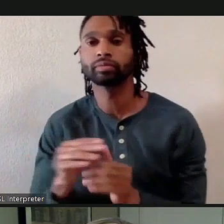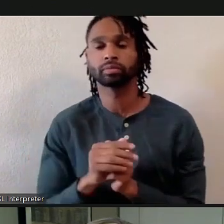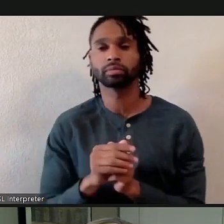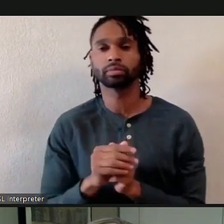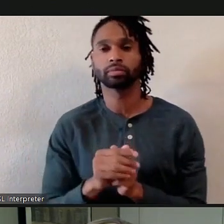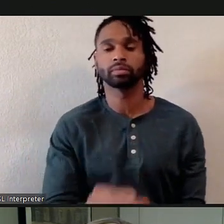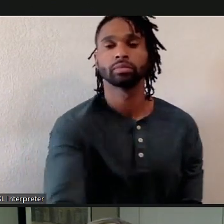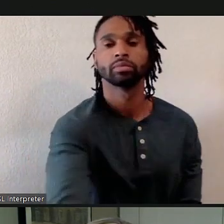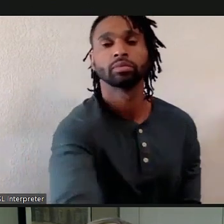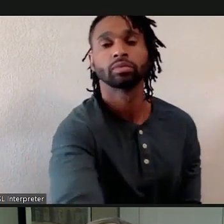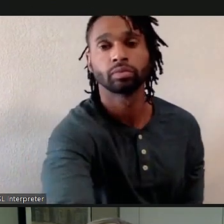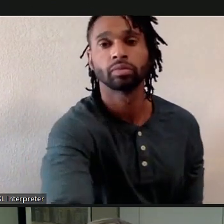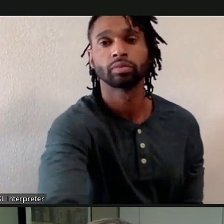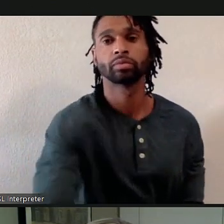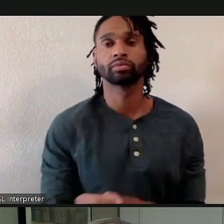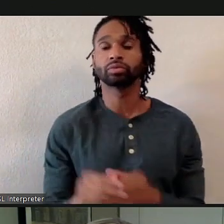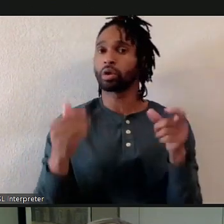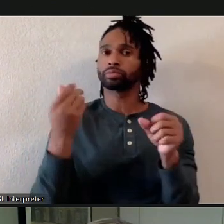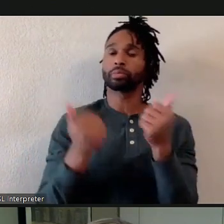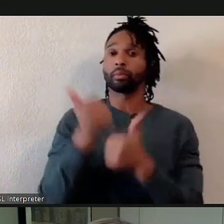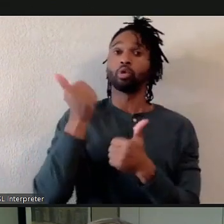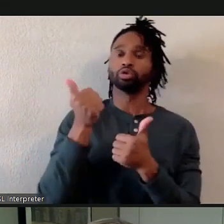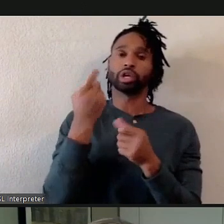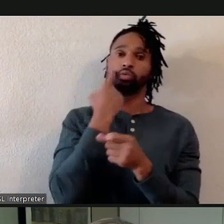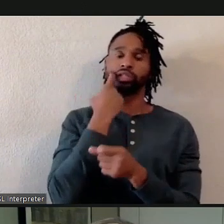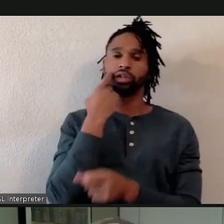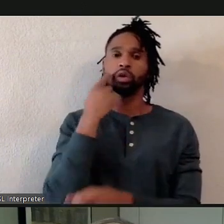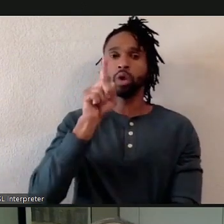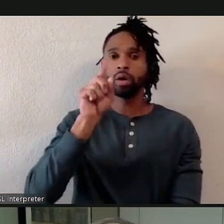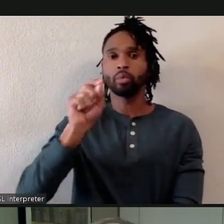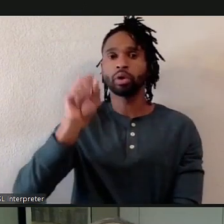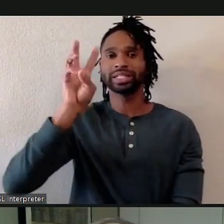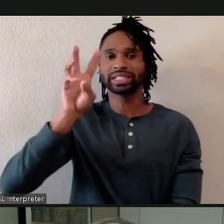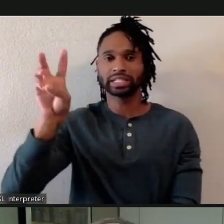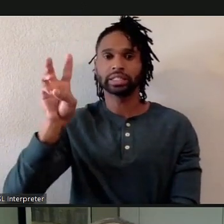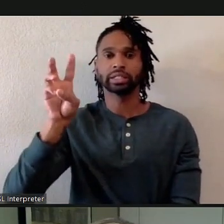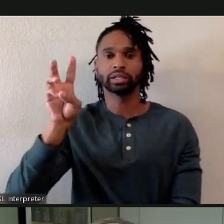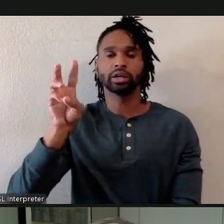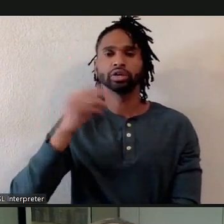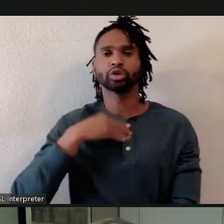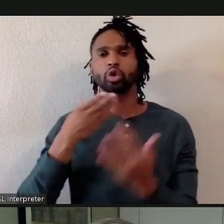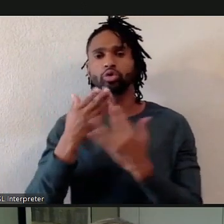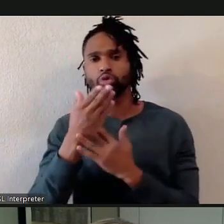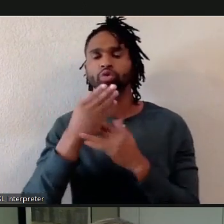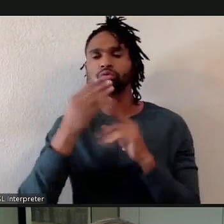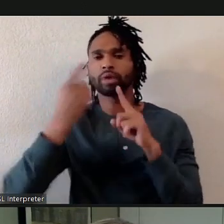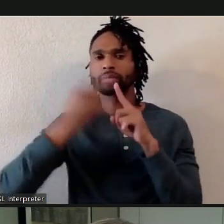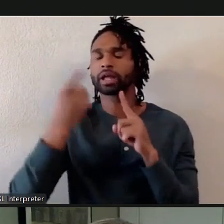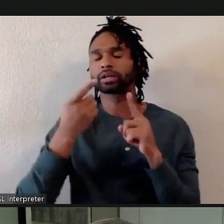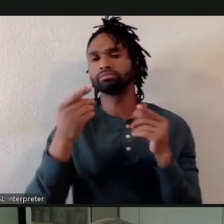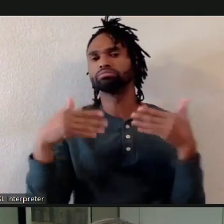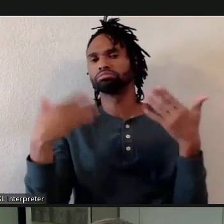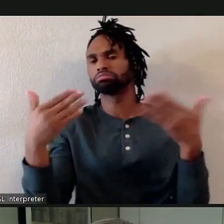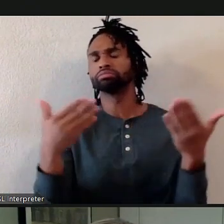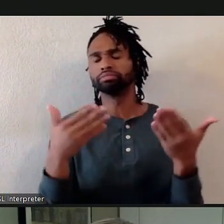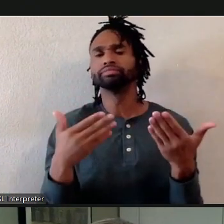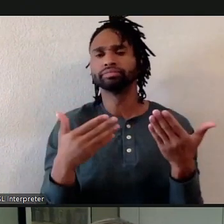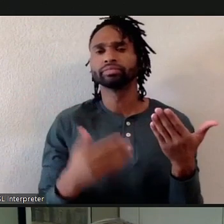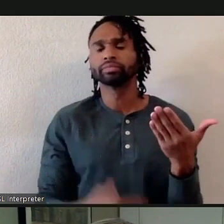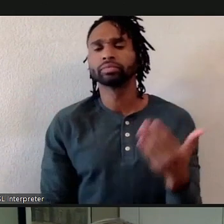recent estimate is 1.66. Going with that, if you can just go through the automation,